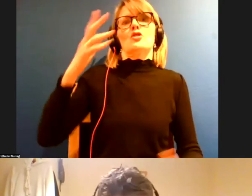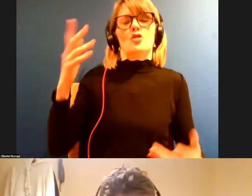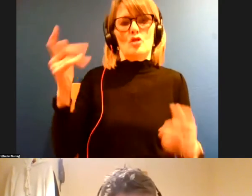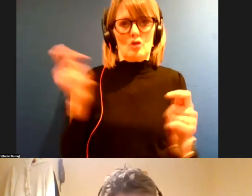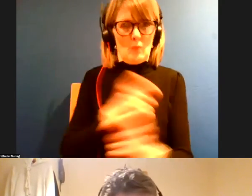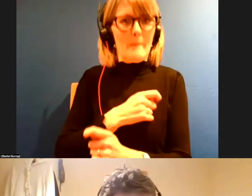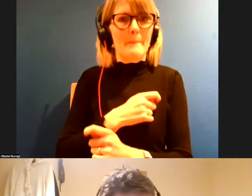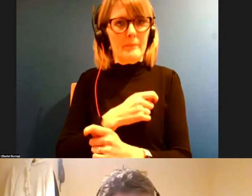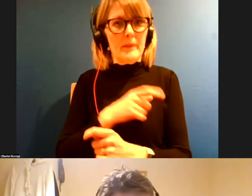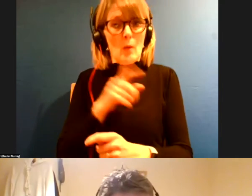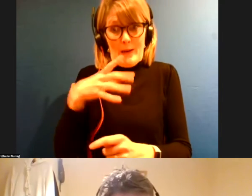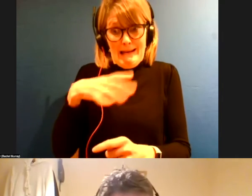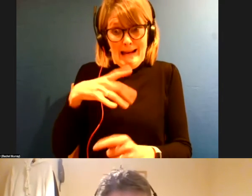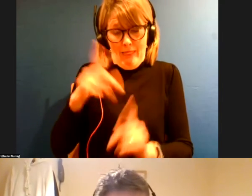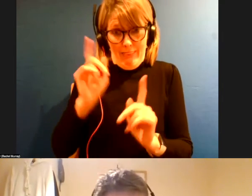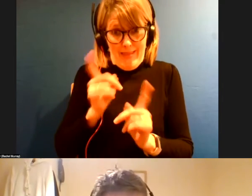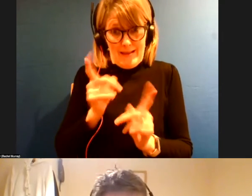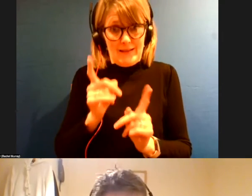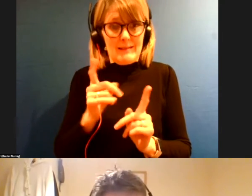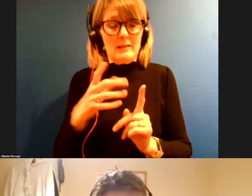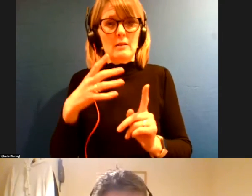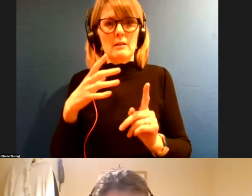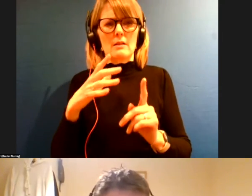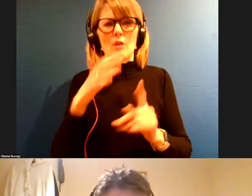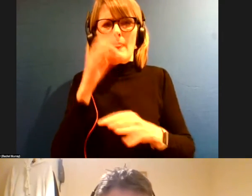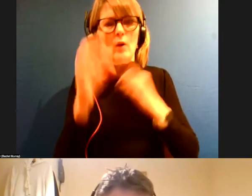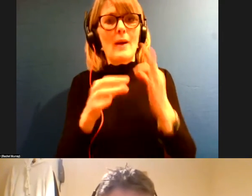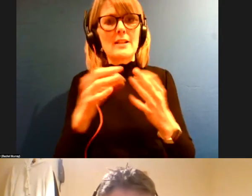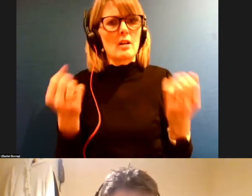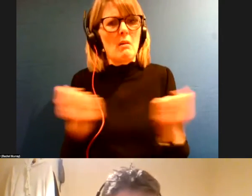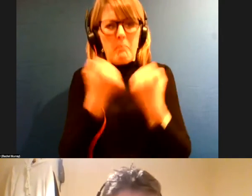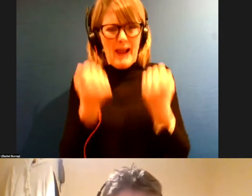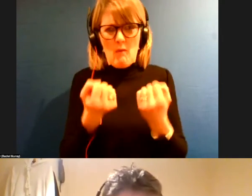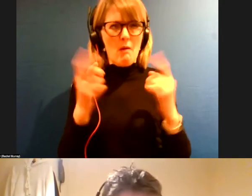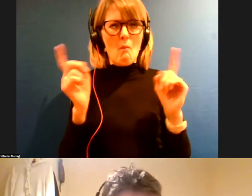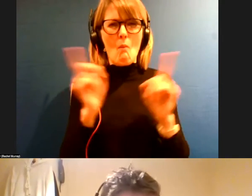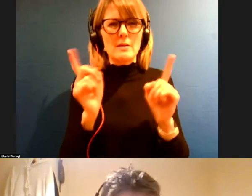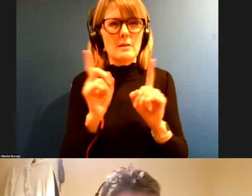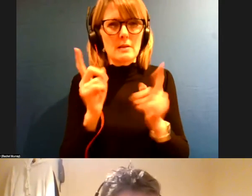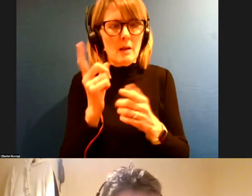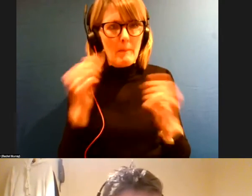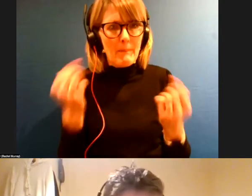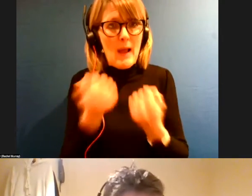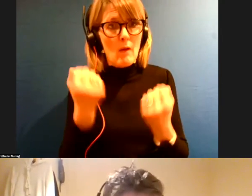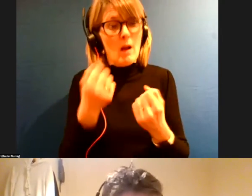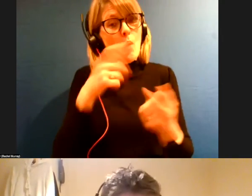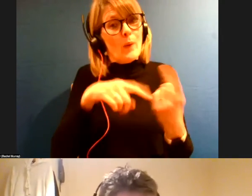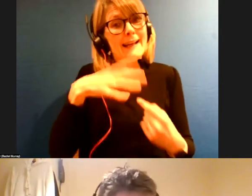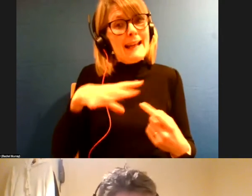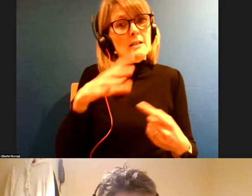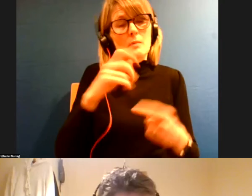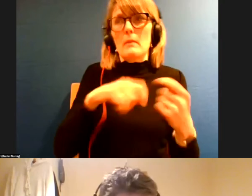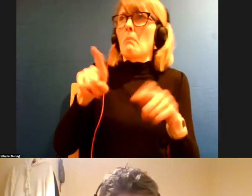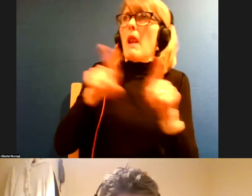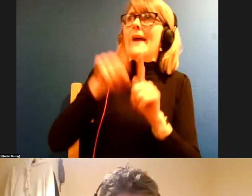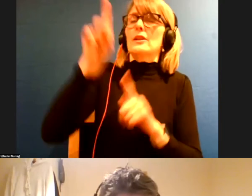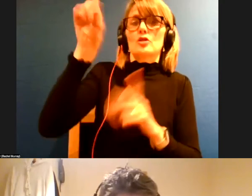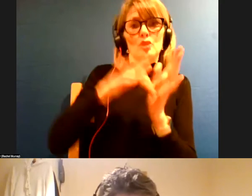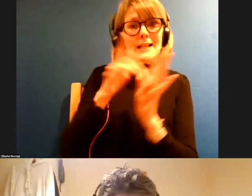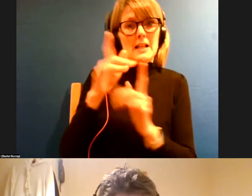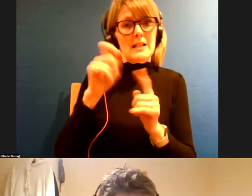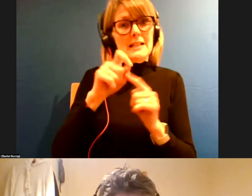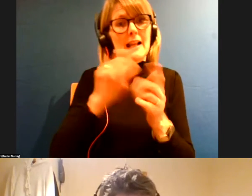this question of what is power, we need to be like Jesus. It's in Philippians chapter